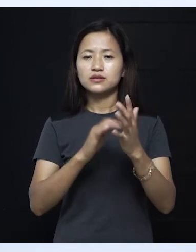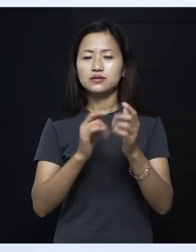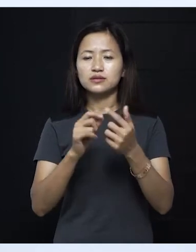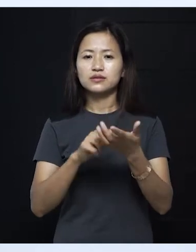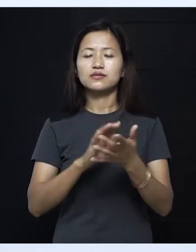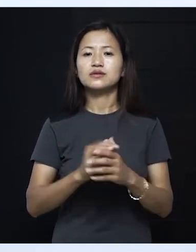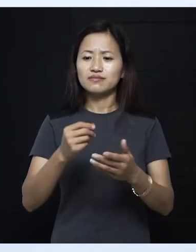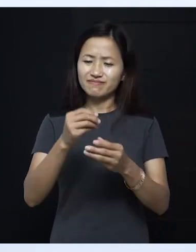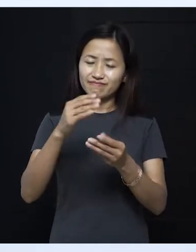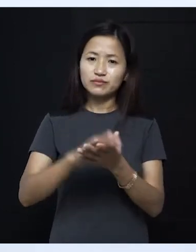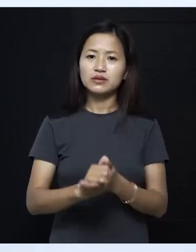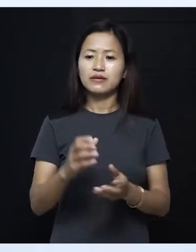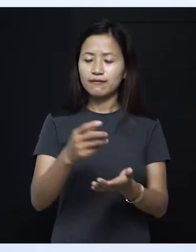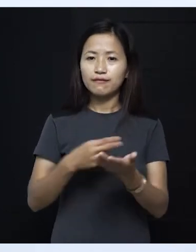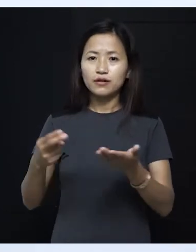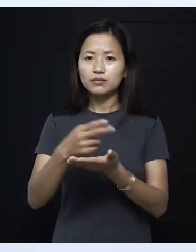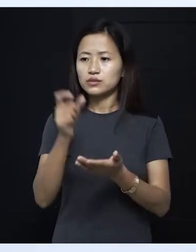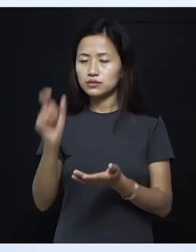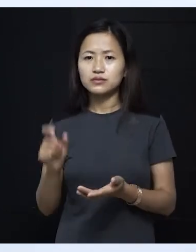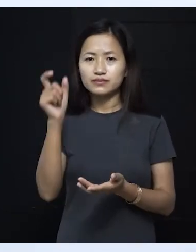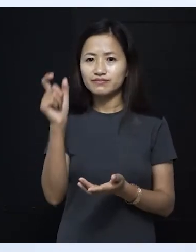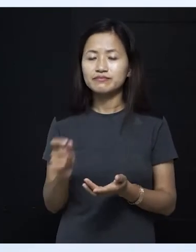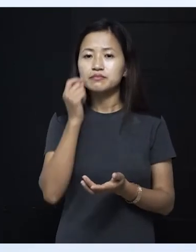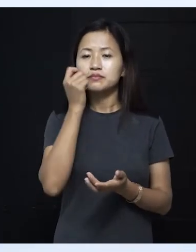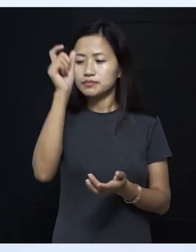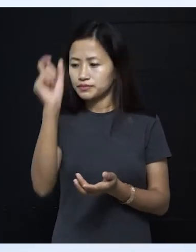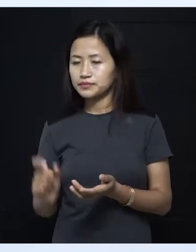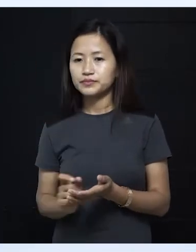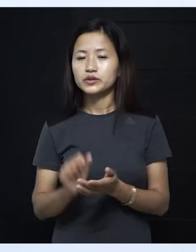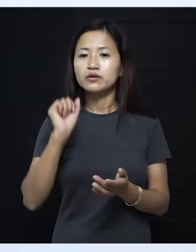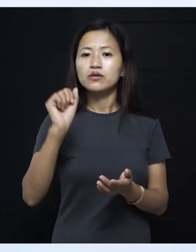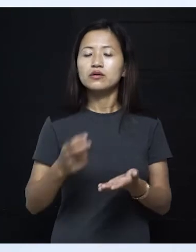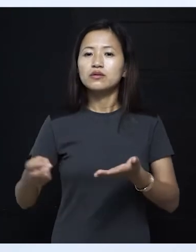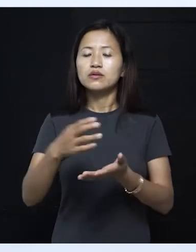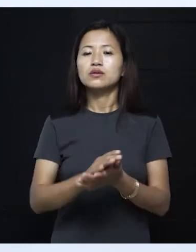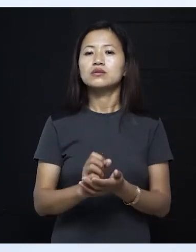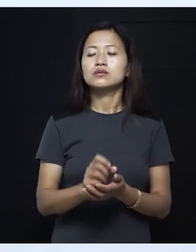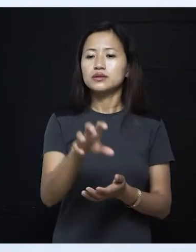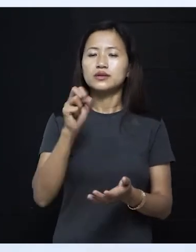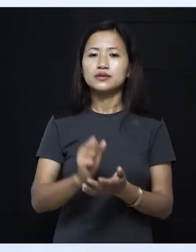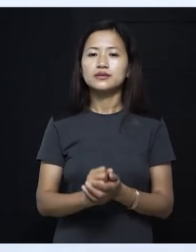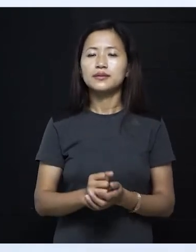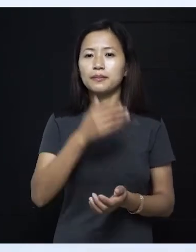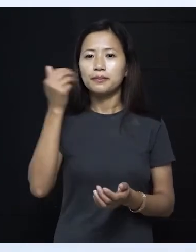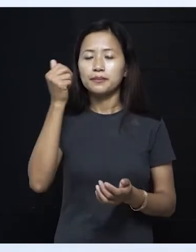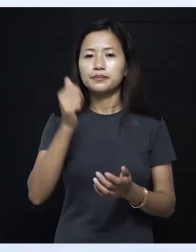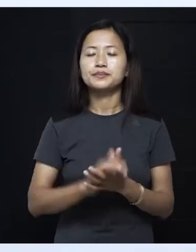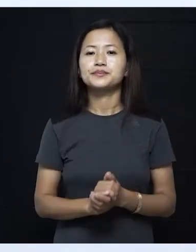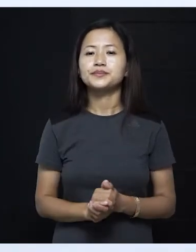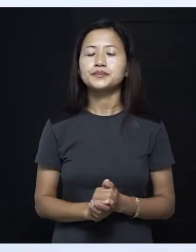that the farmers, they will get a good harvest, okay. So that is called as the Green